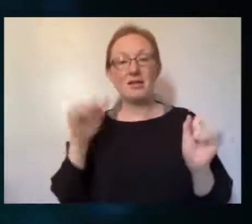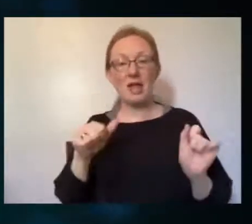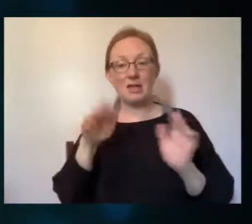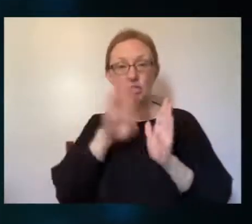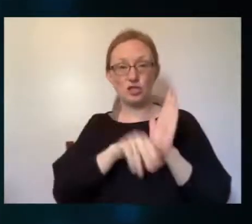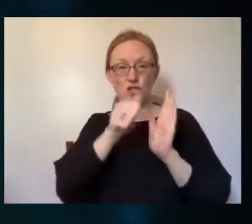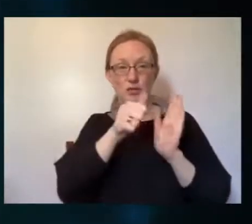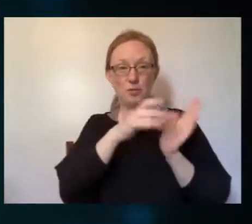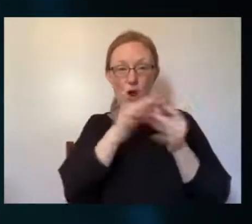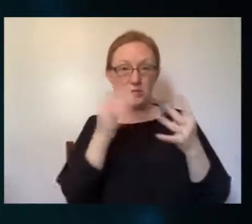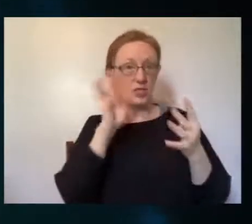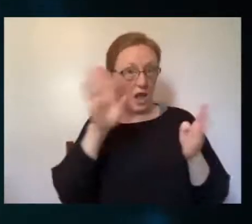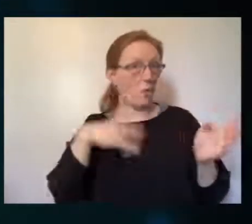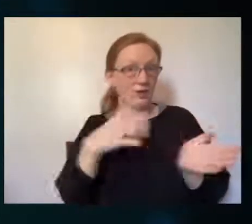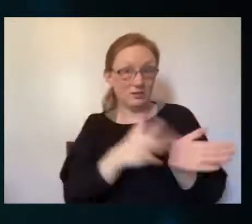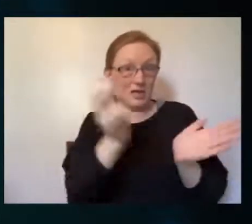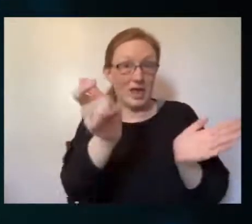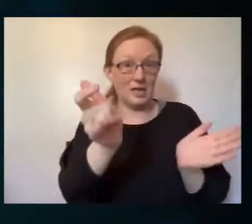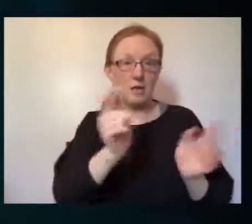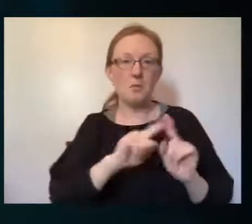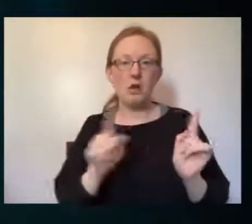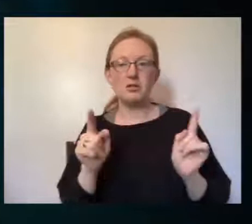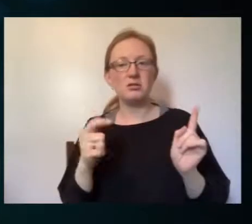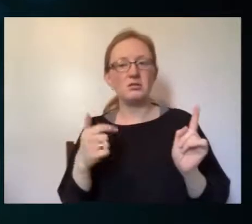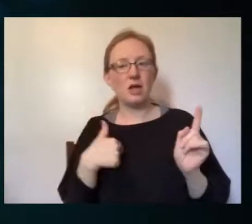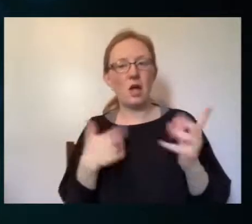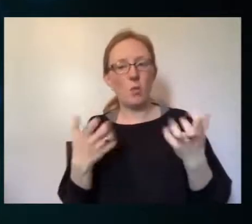option, then I'll take it. So